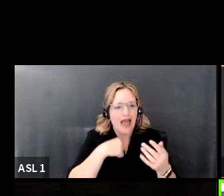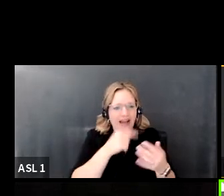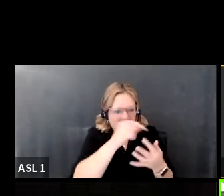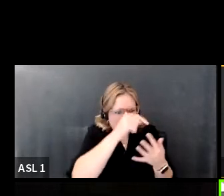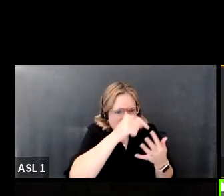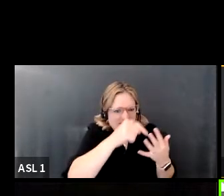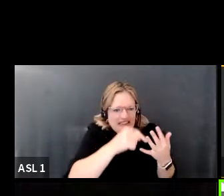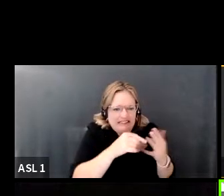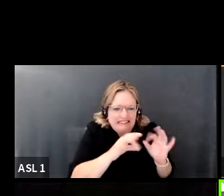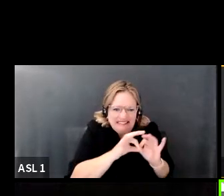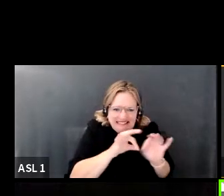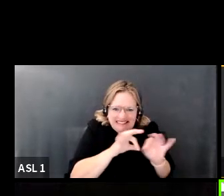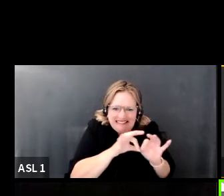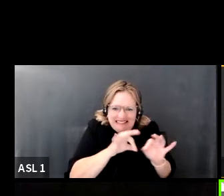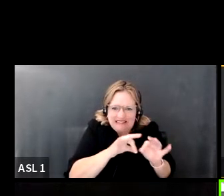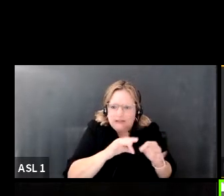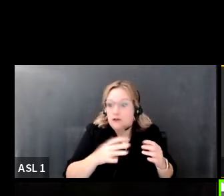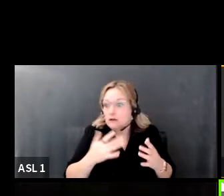long